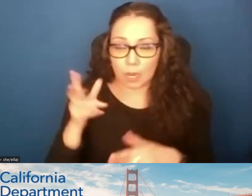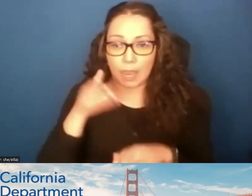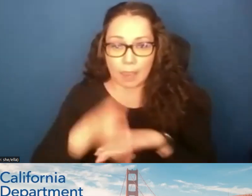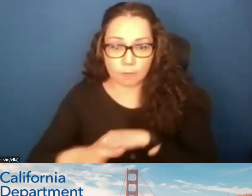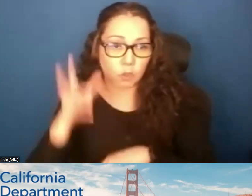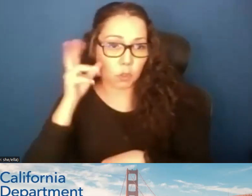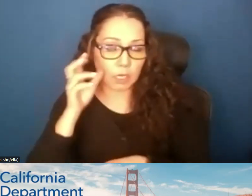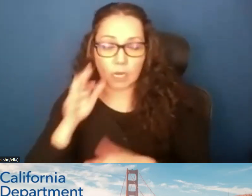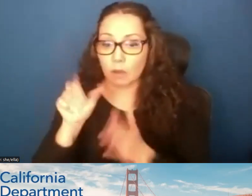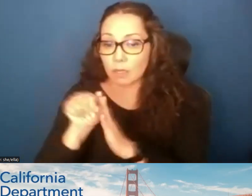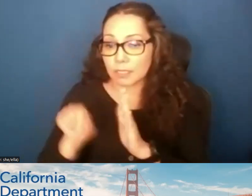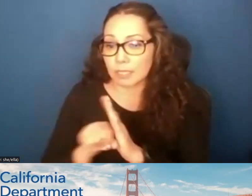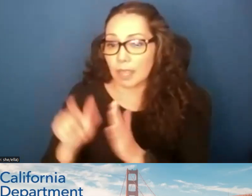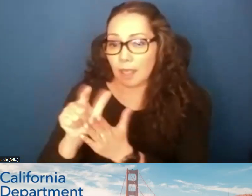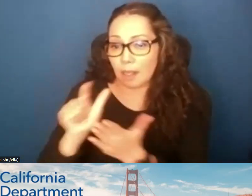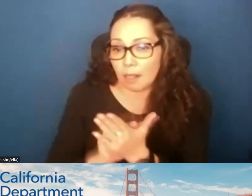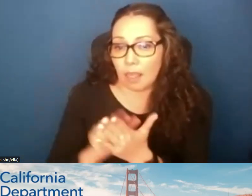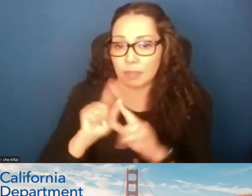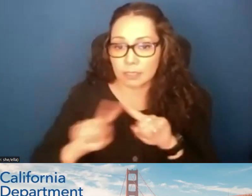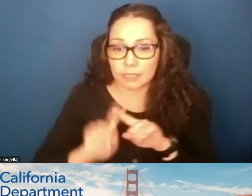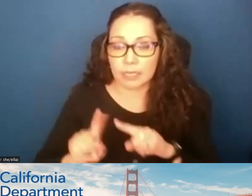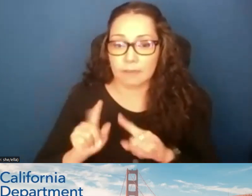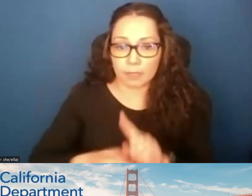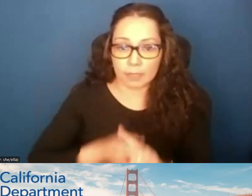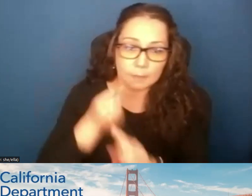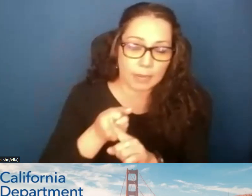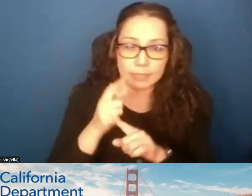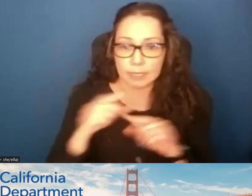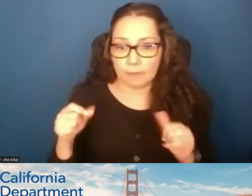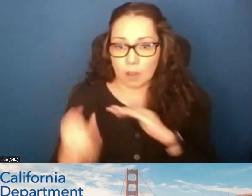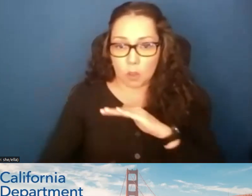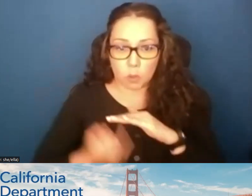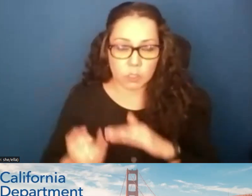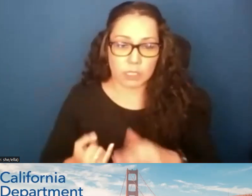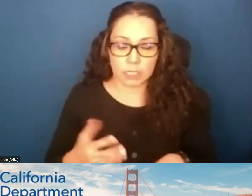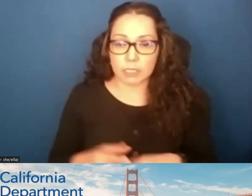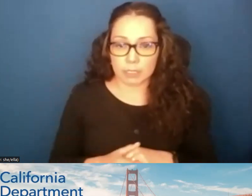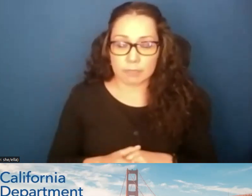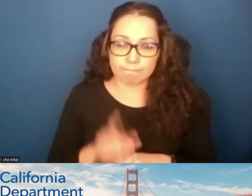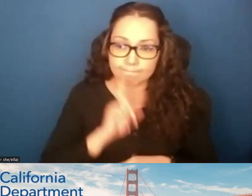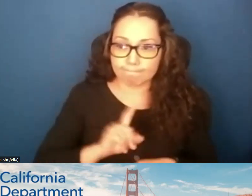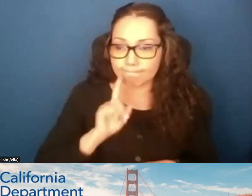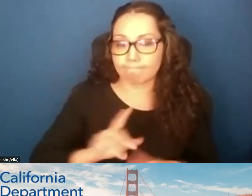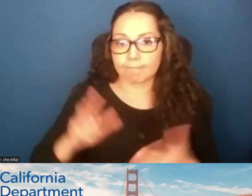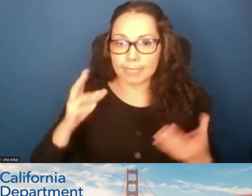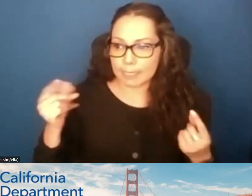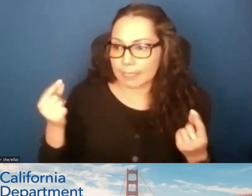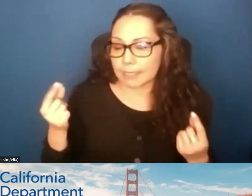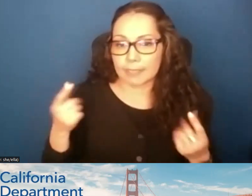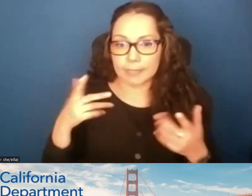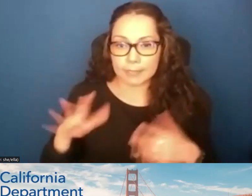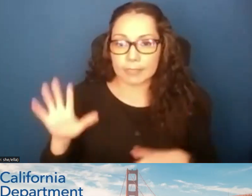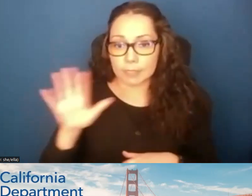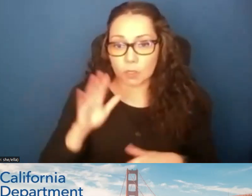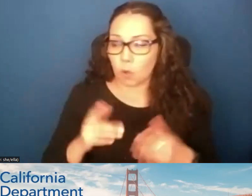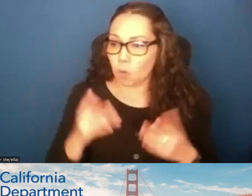you know, the detrimental effects of loneliness and isolation. We're really interested to hear what you'd like to focus on in the next workgroup meeting.